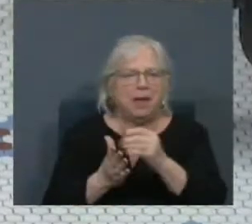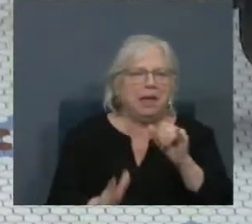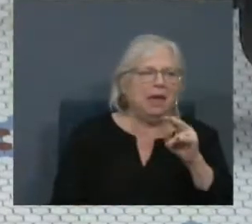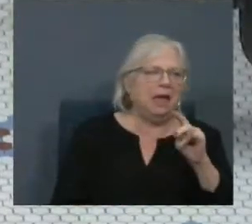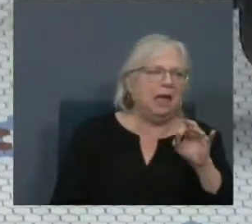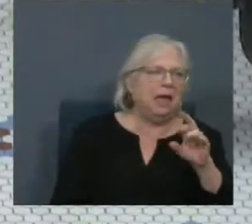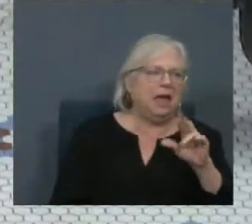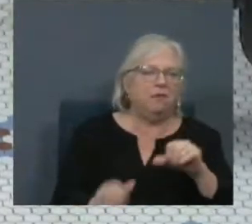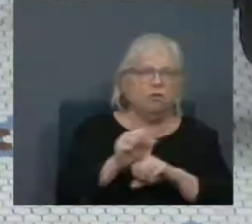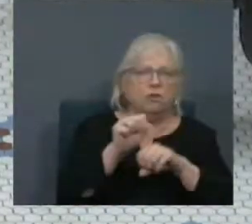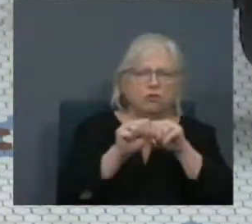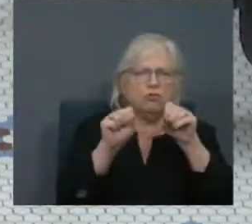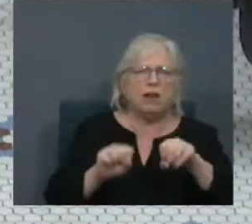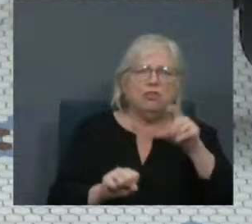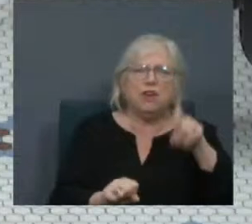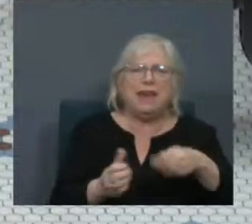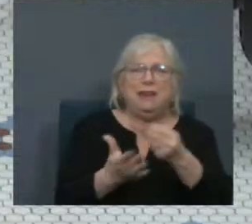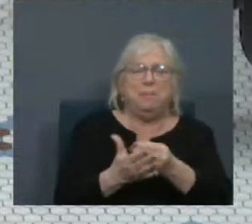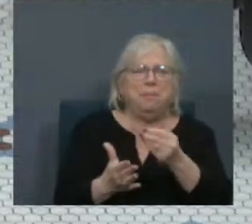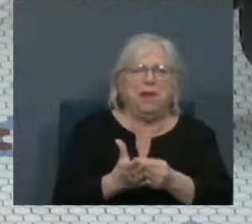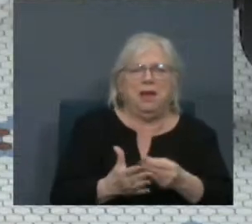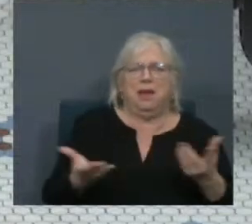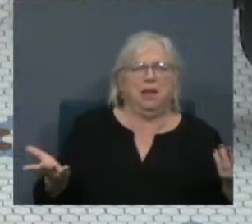Infrastructure needs money. Yet y'all